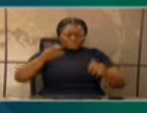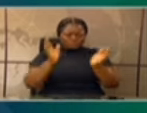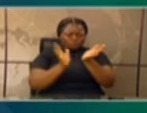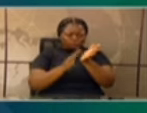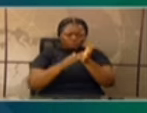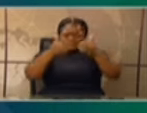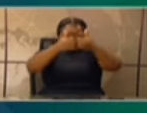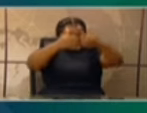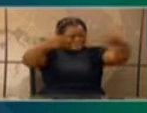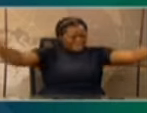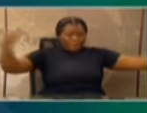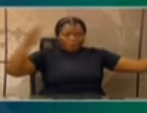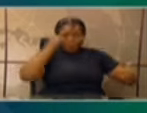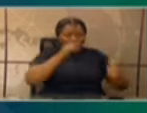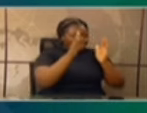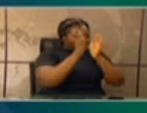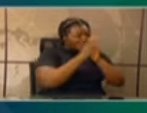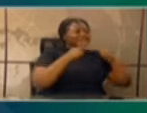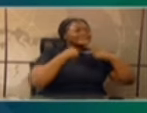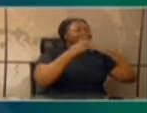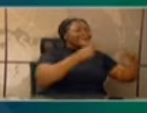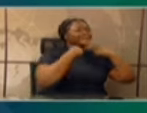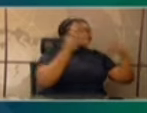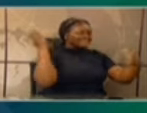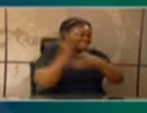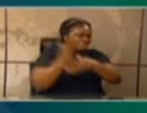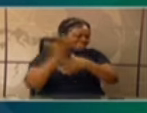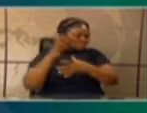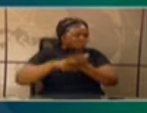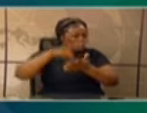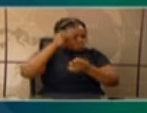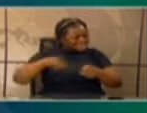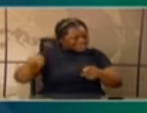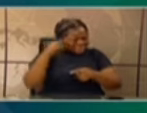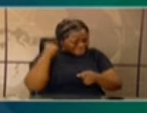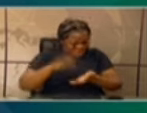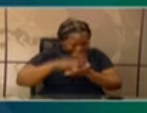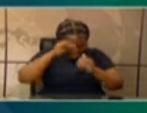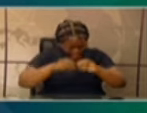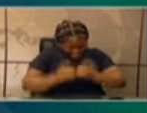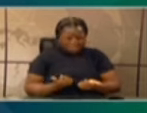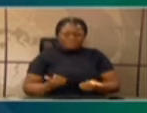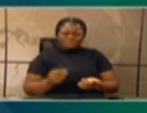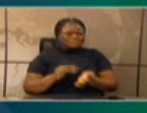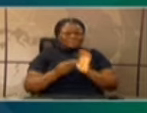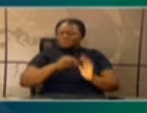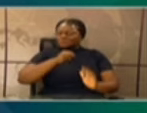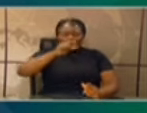Anytime you allow education to marry religion, you produce stupid people.